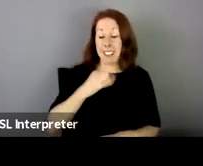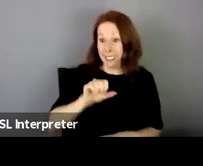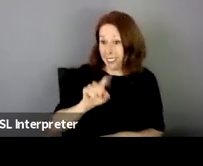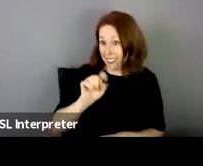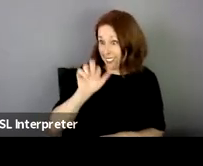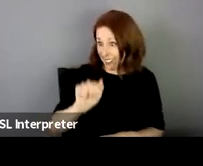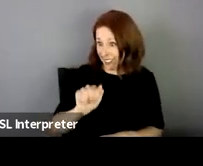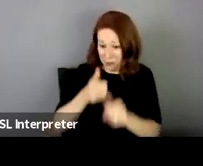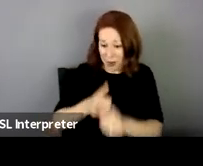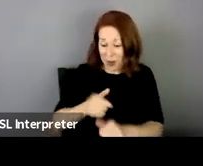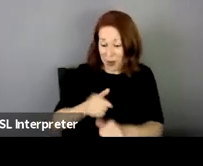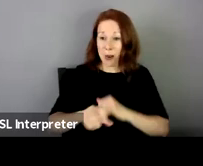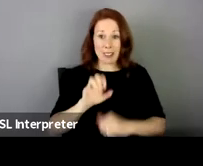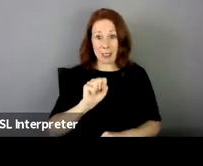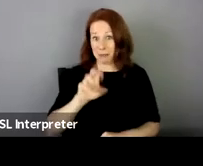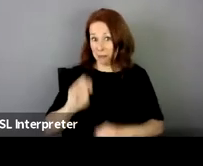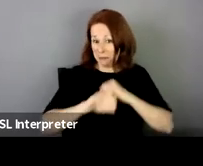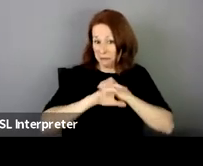following.